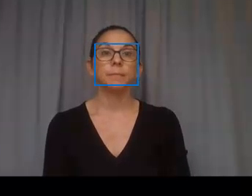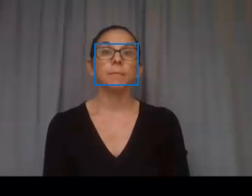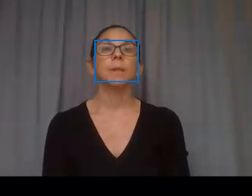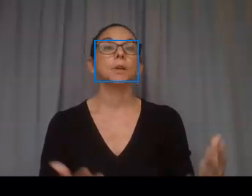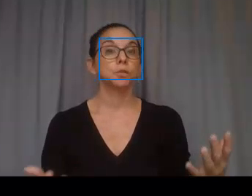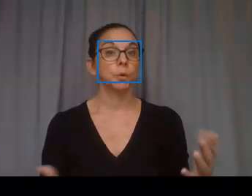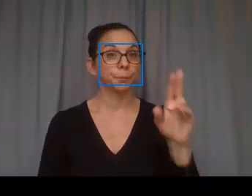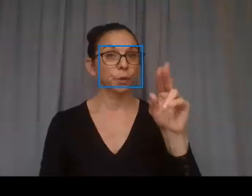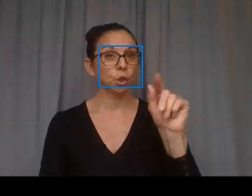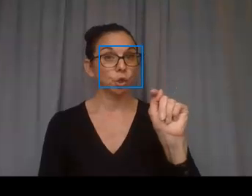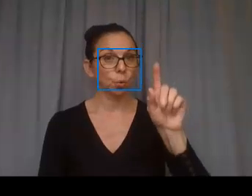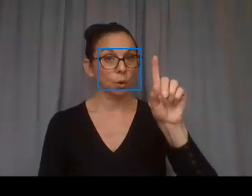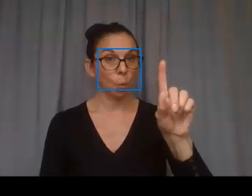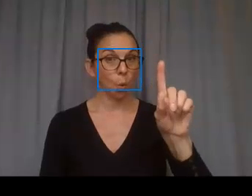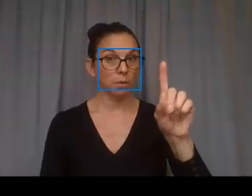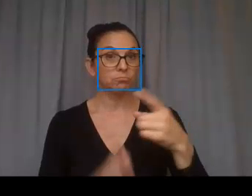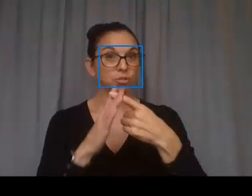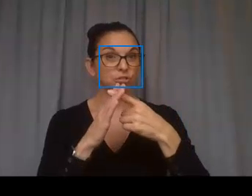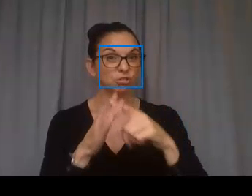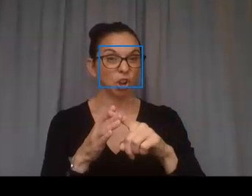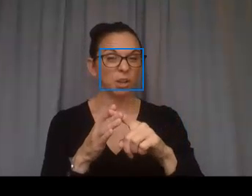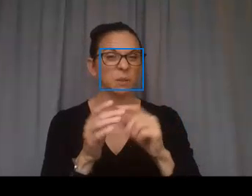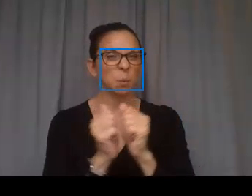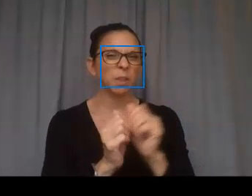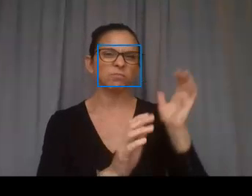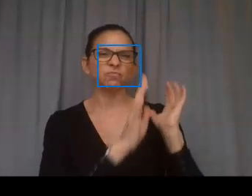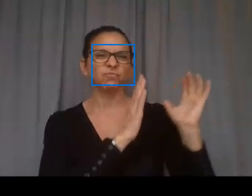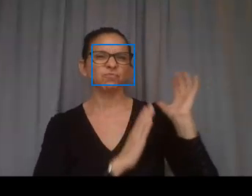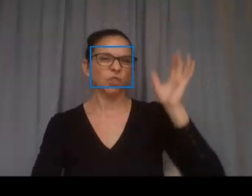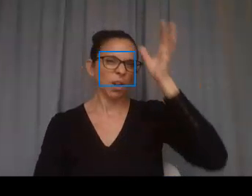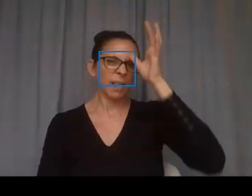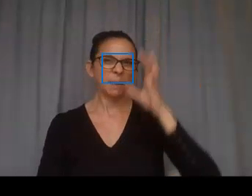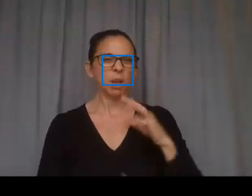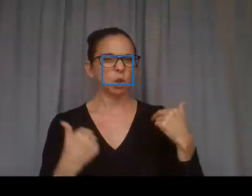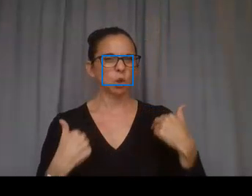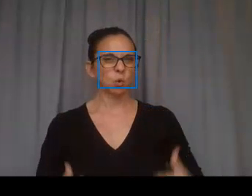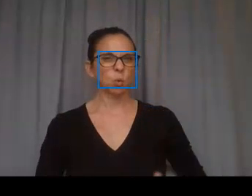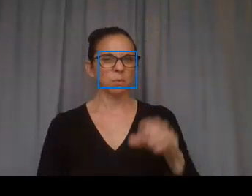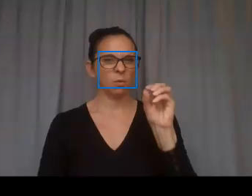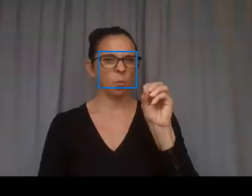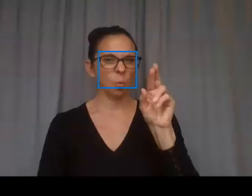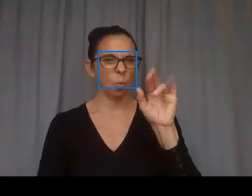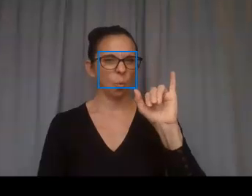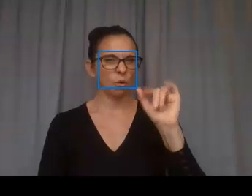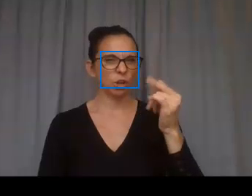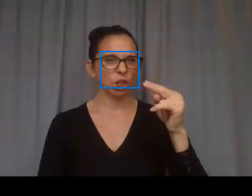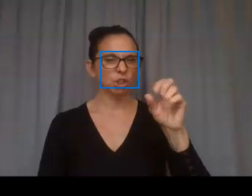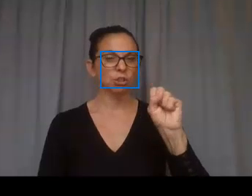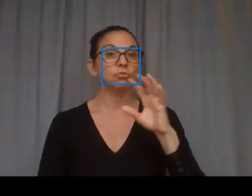So, Unit 1 starts to do with Early Man, Human Origins, and you're going to be talking about two